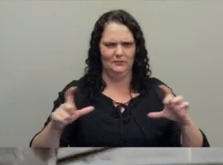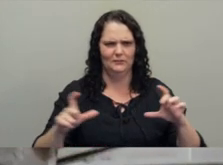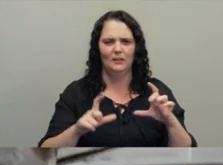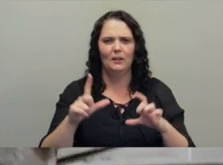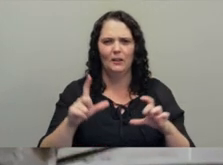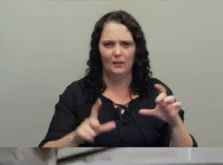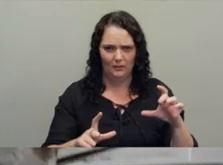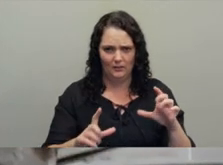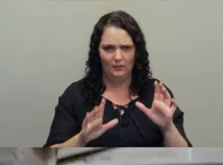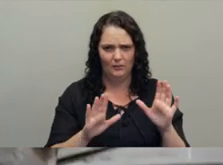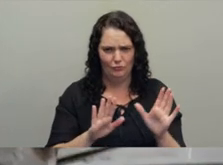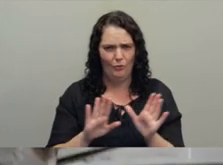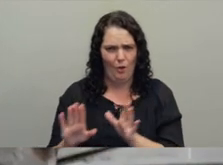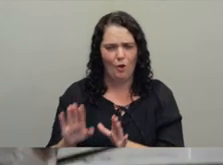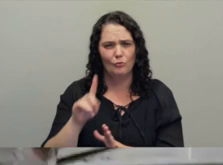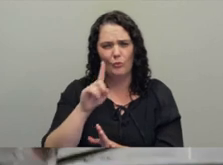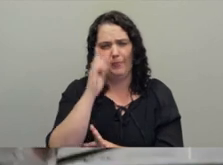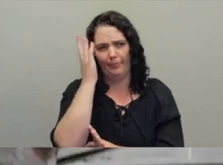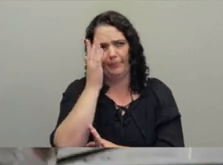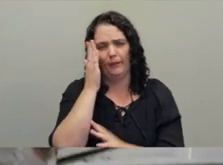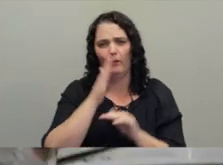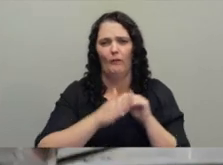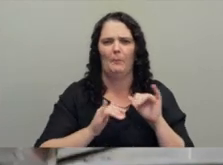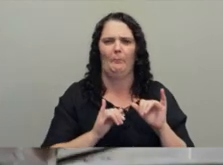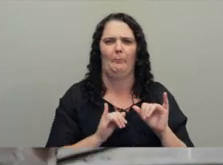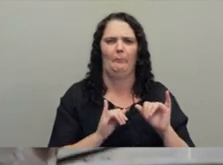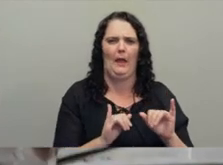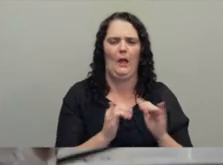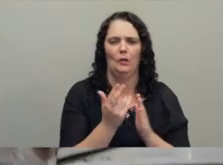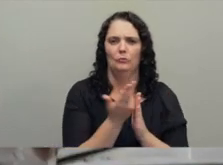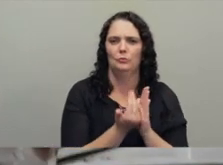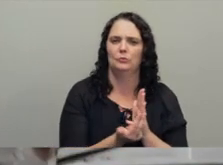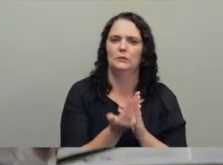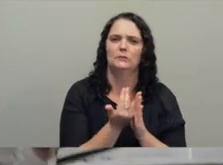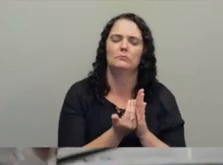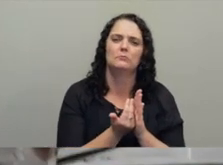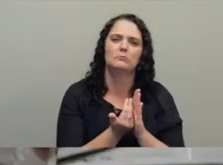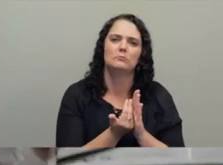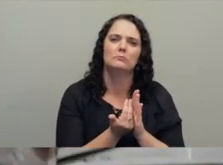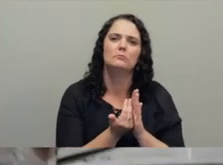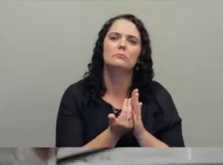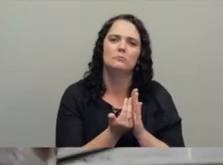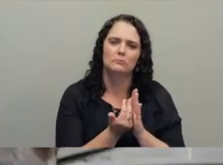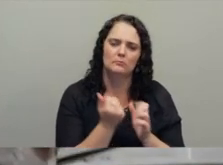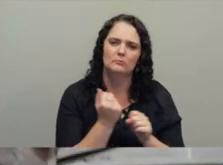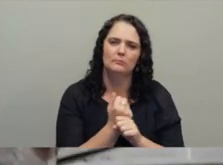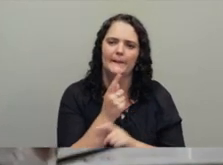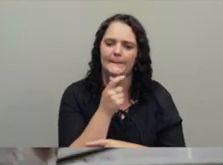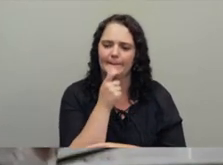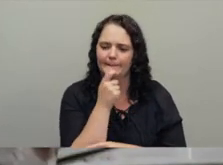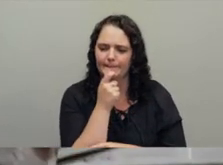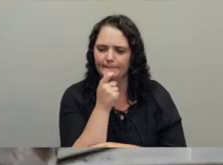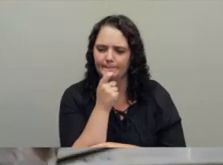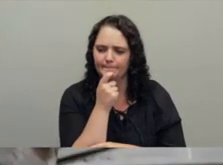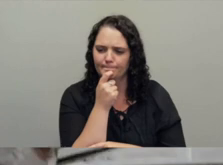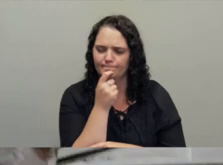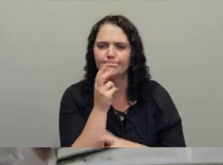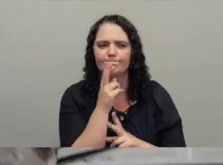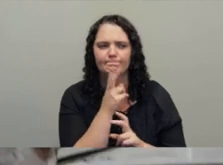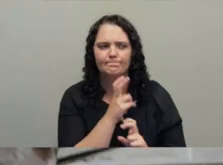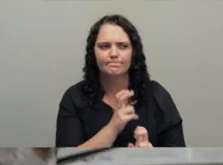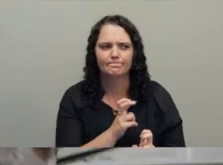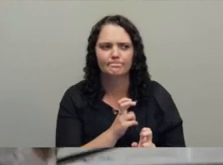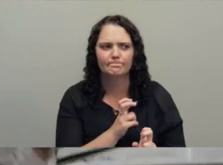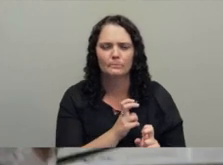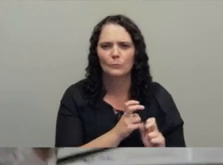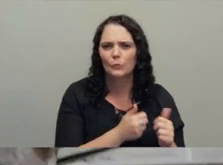will help you to identify, to articulate, but also to interrogate, to analyze what you think is good. What are your values